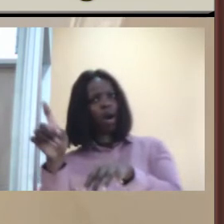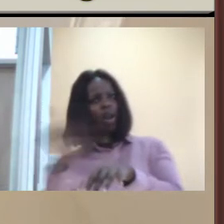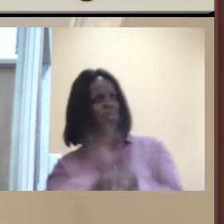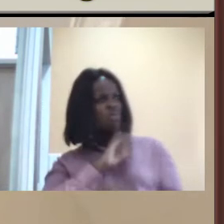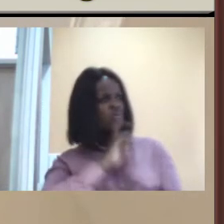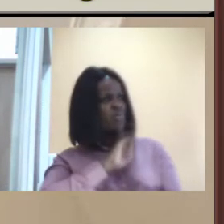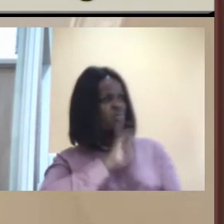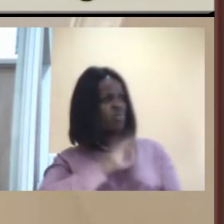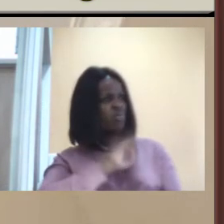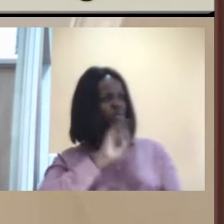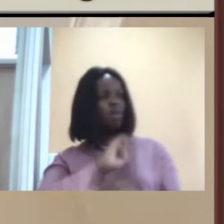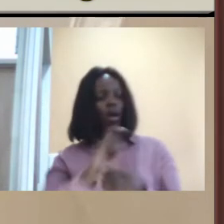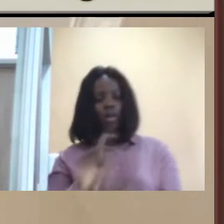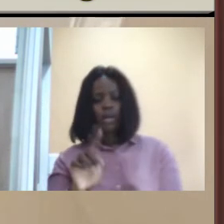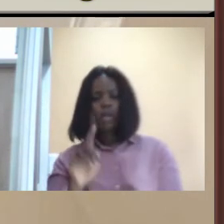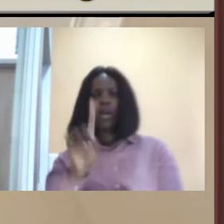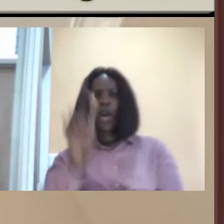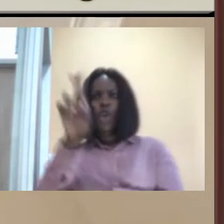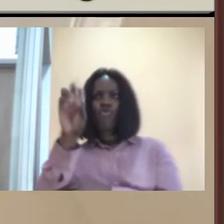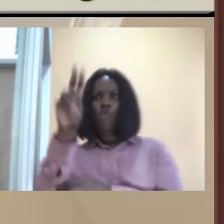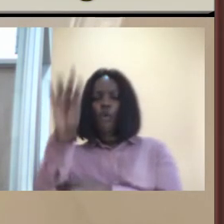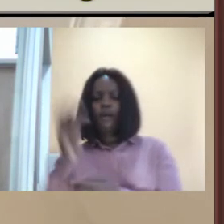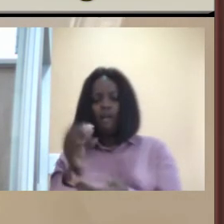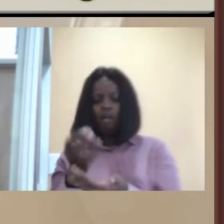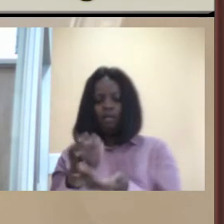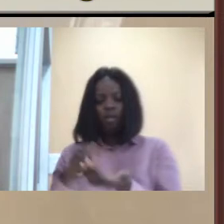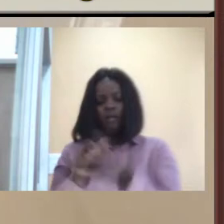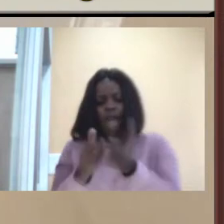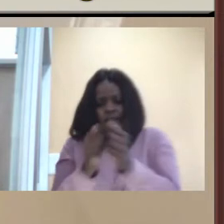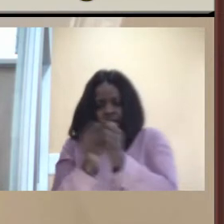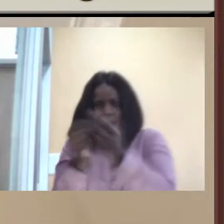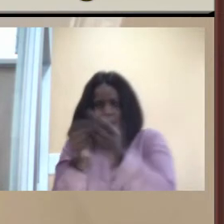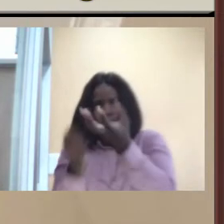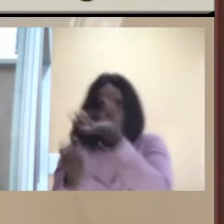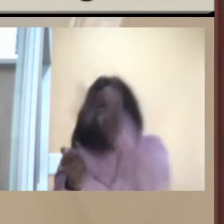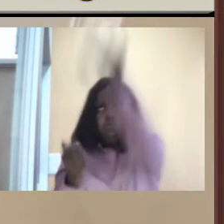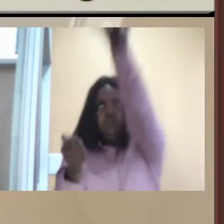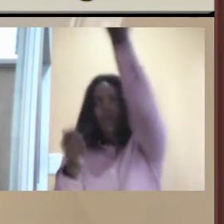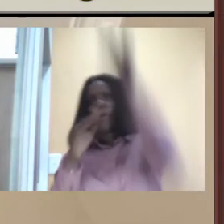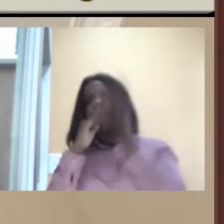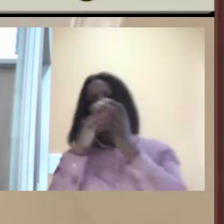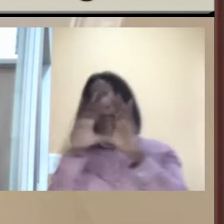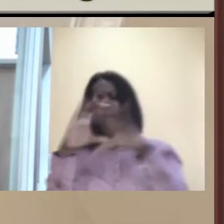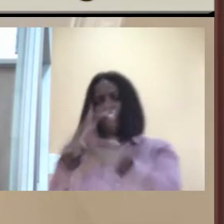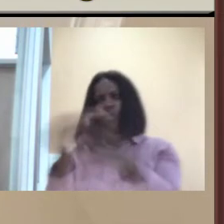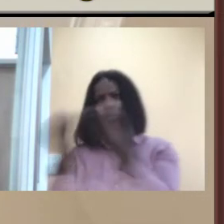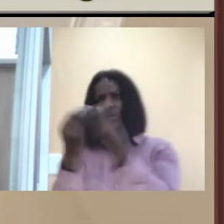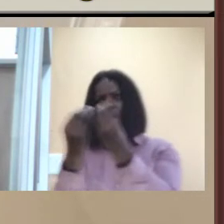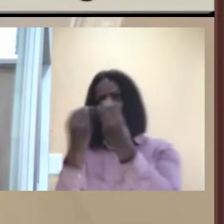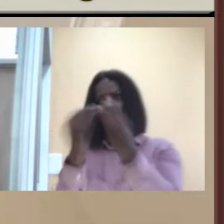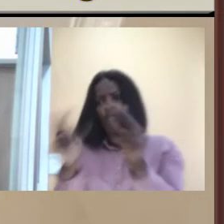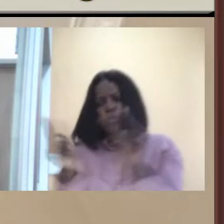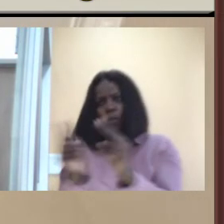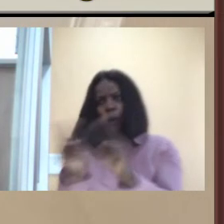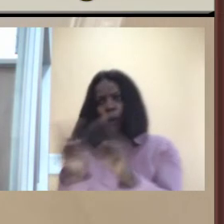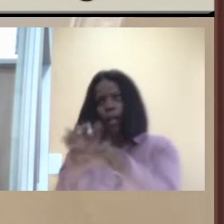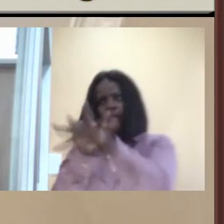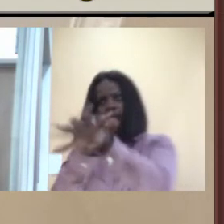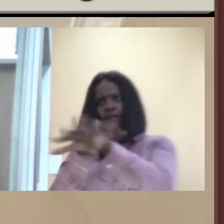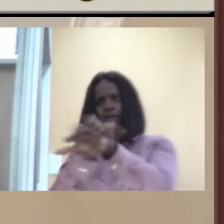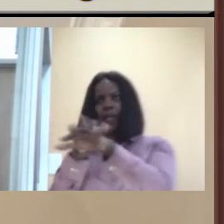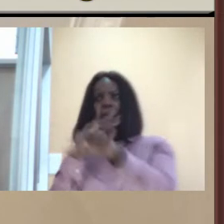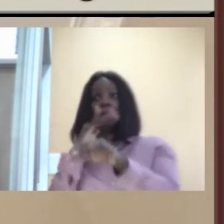harvest. I think our aim is to ensure that let us focus on emerging farmers, which is